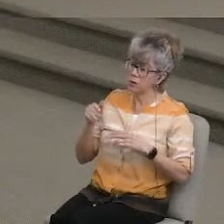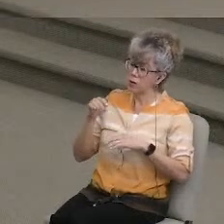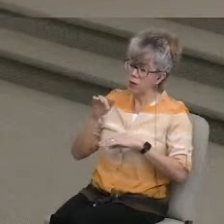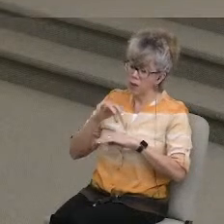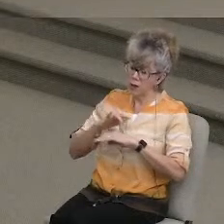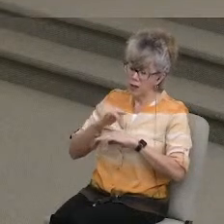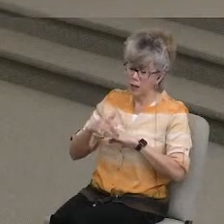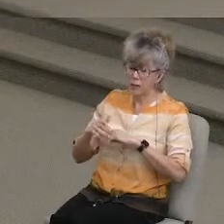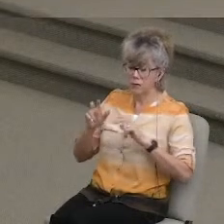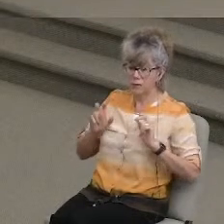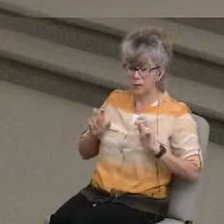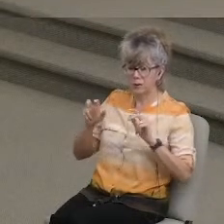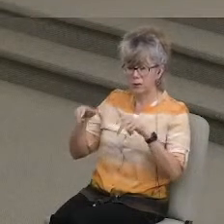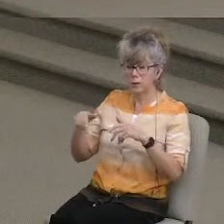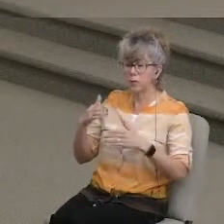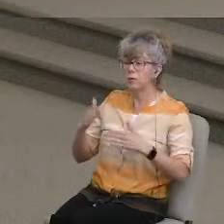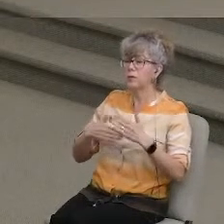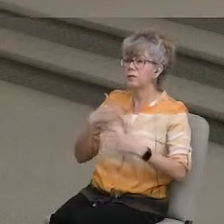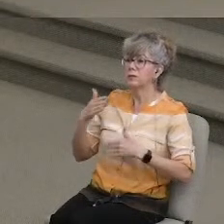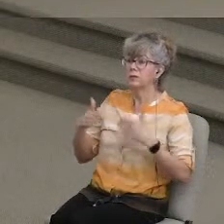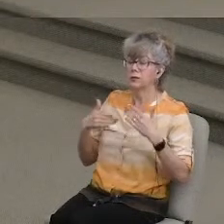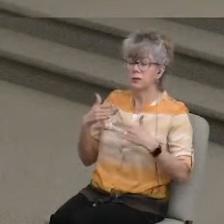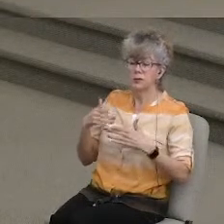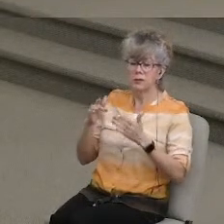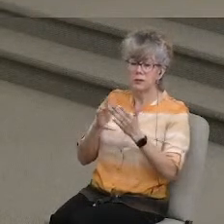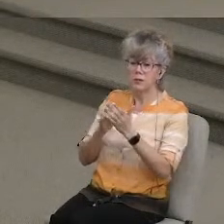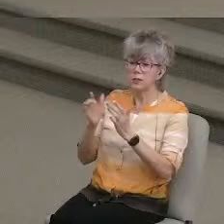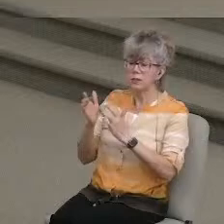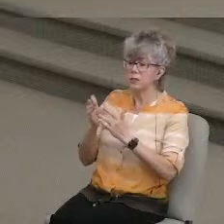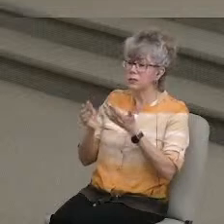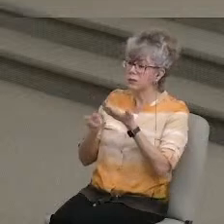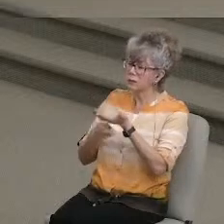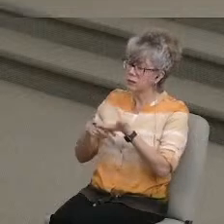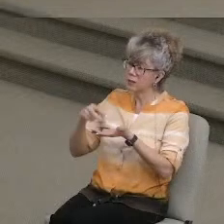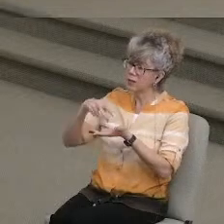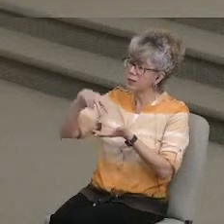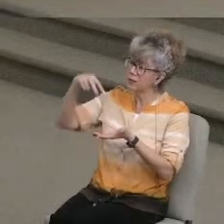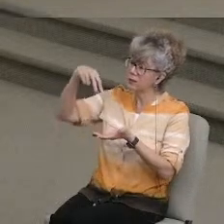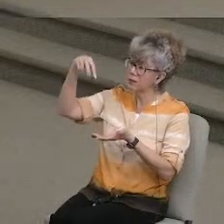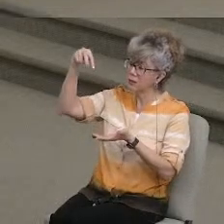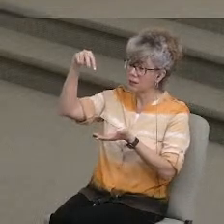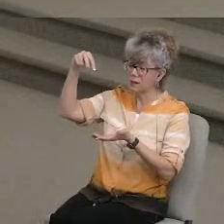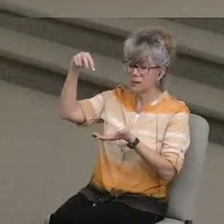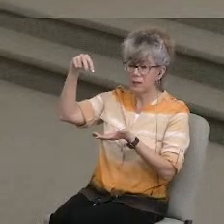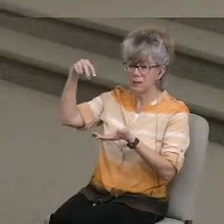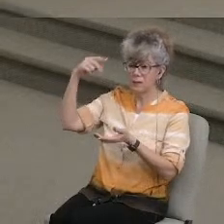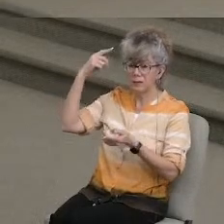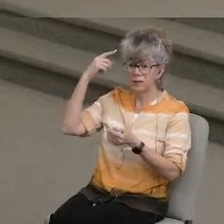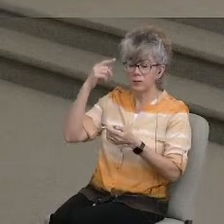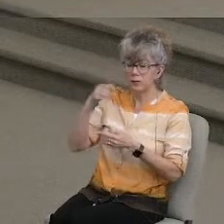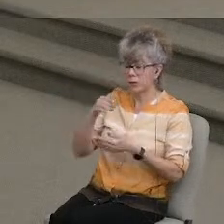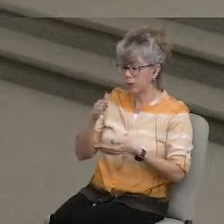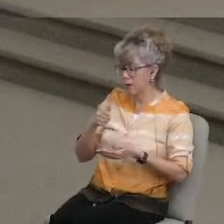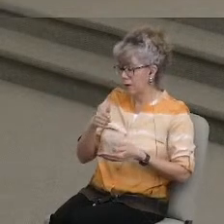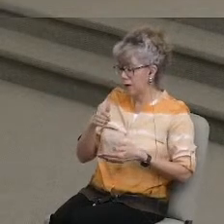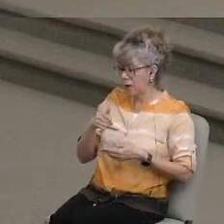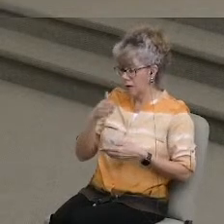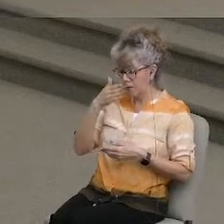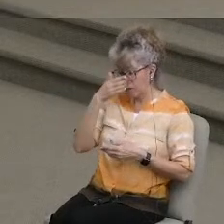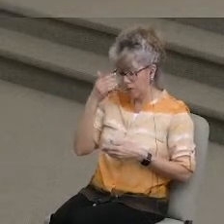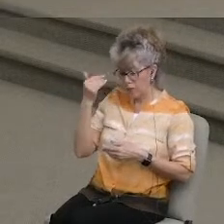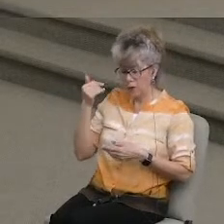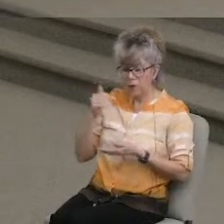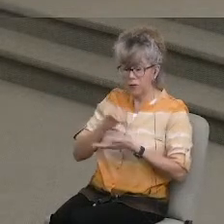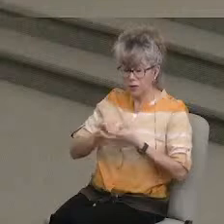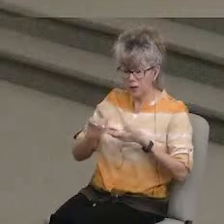rejoice that Jesus ascended for the forgiveness of our sins and to prepare a